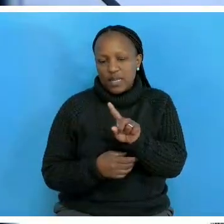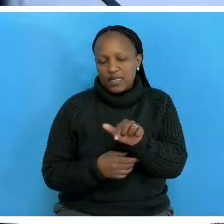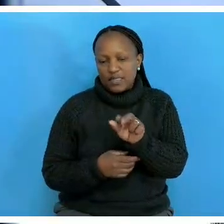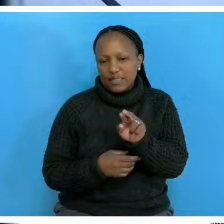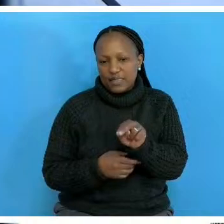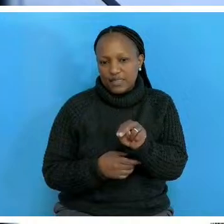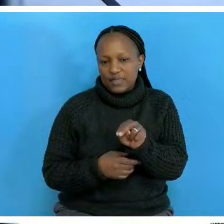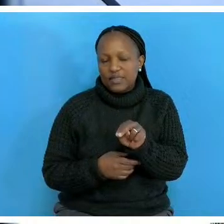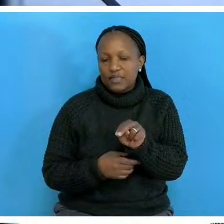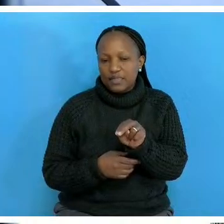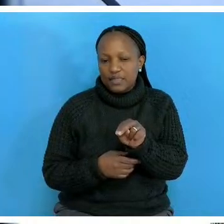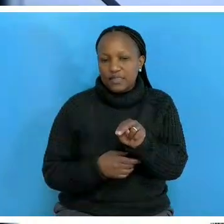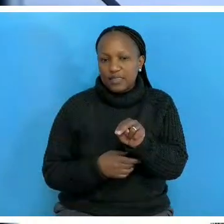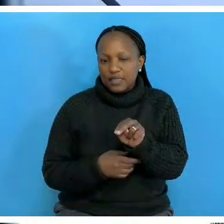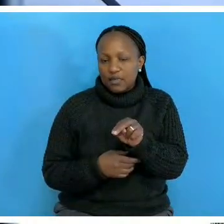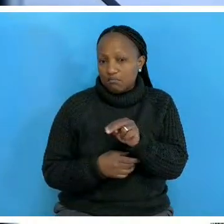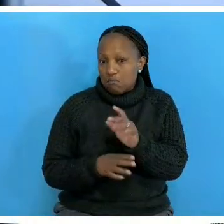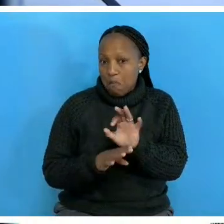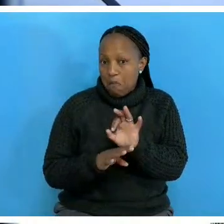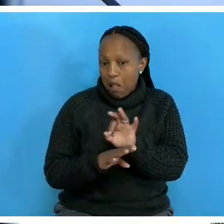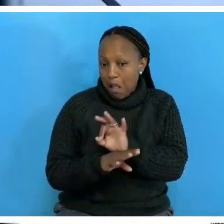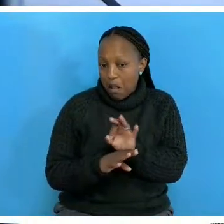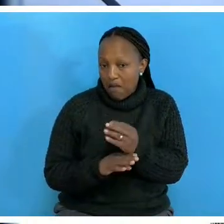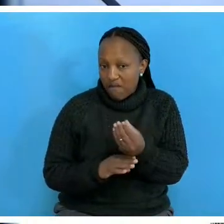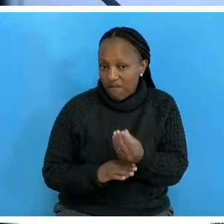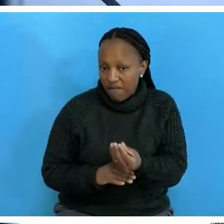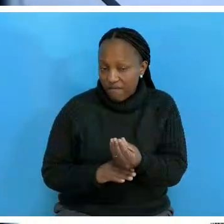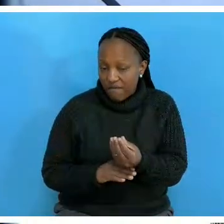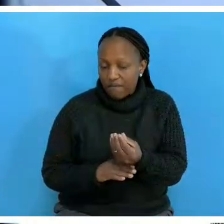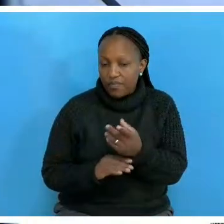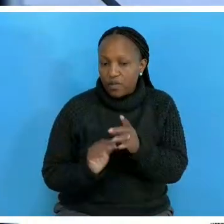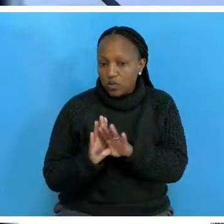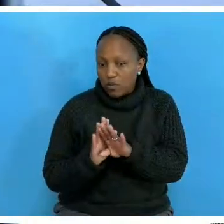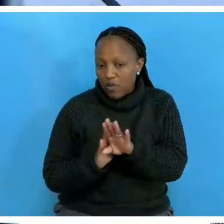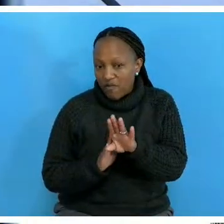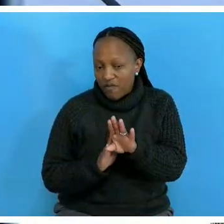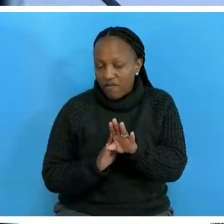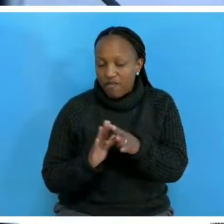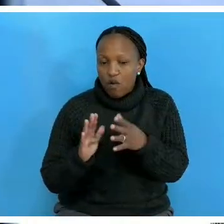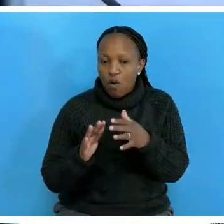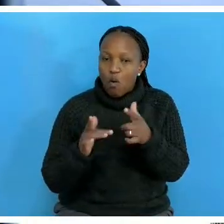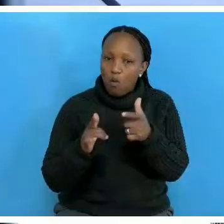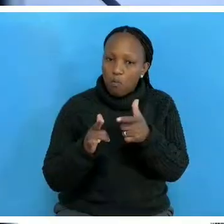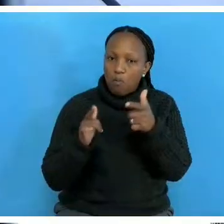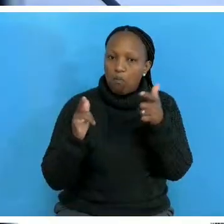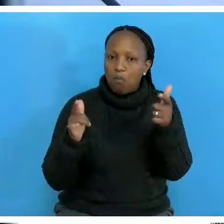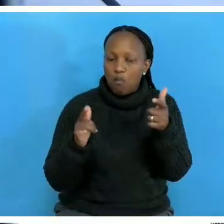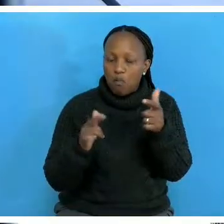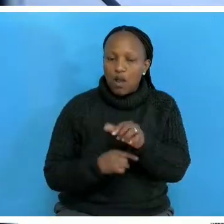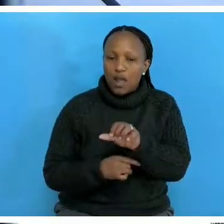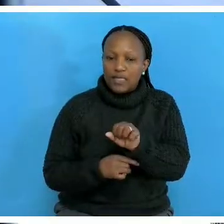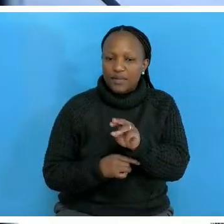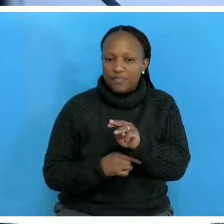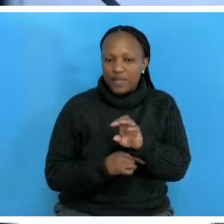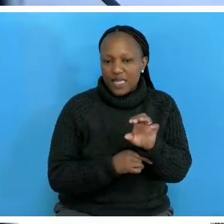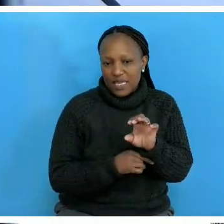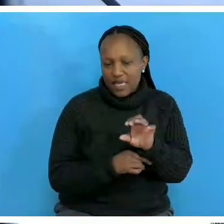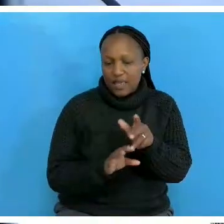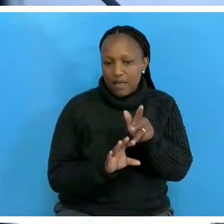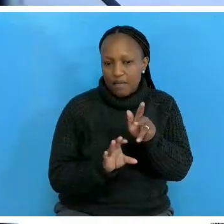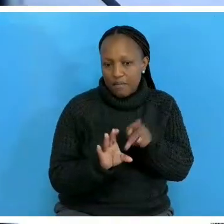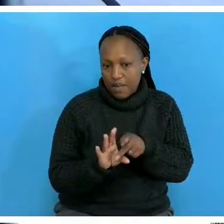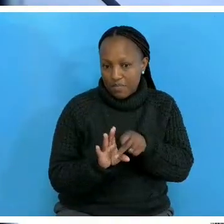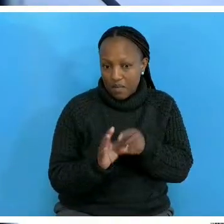are there any plans in place to improve or expand SMME participation